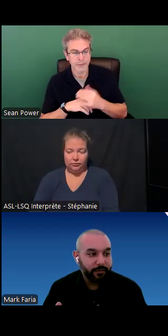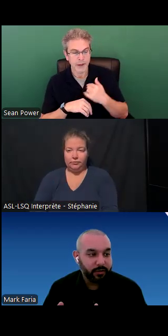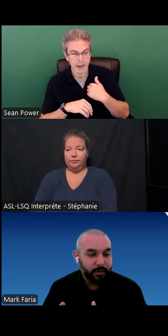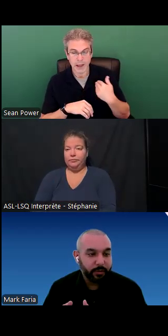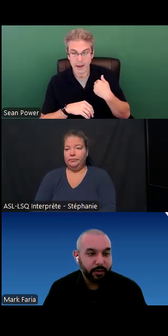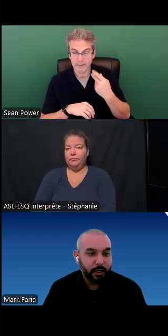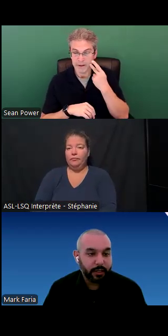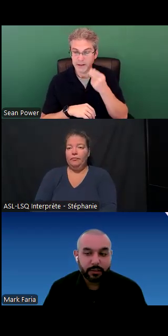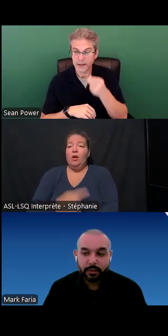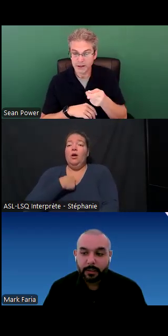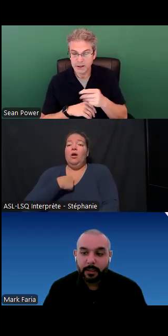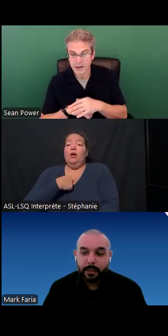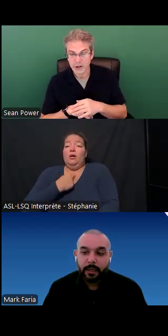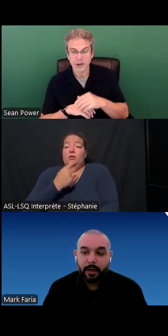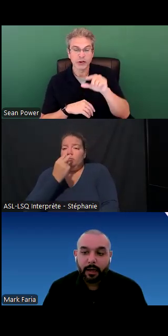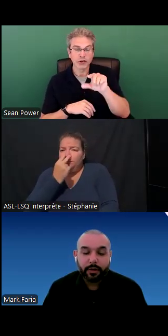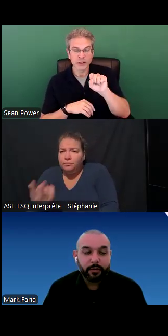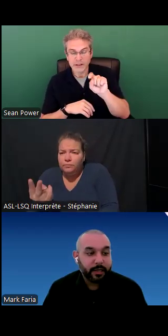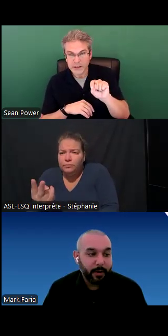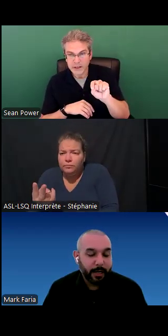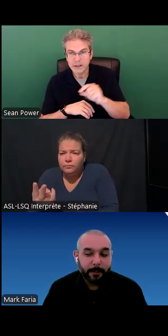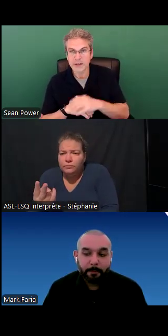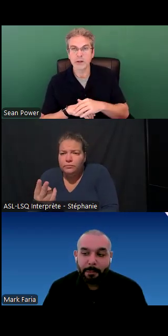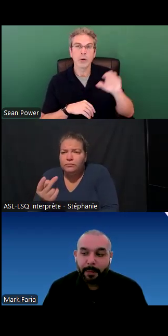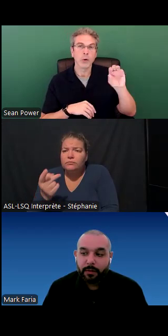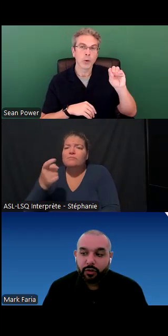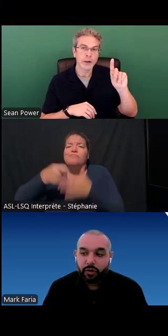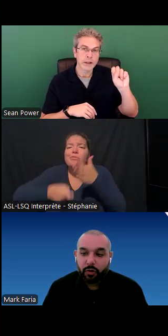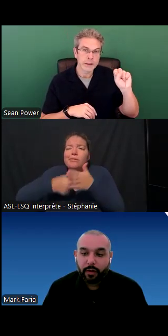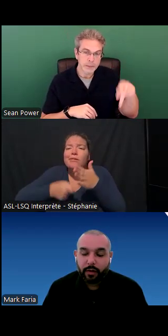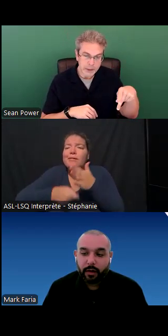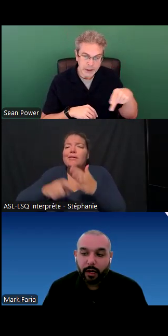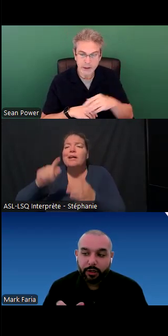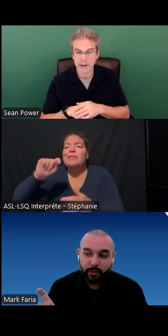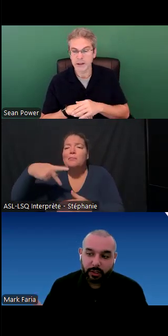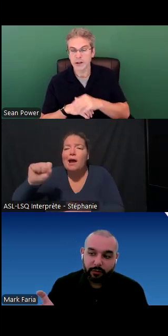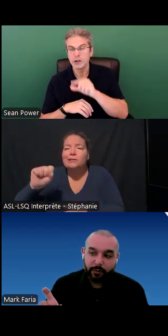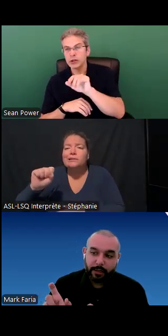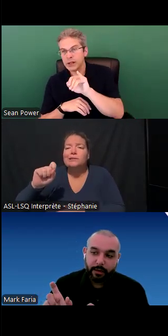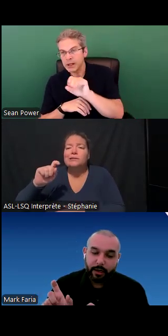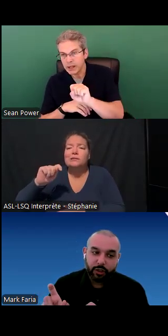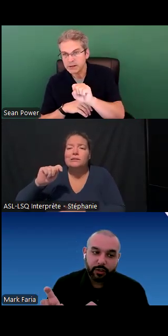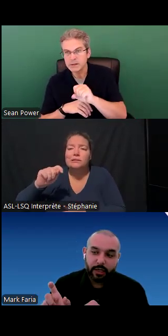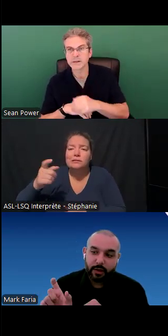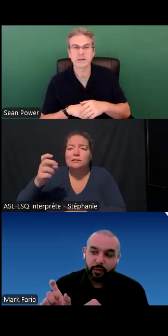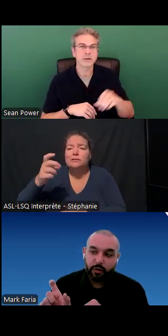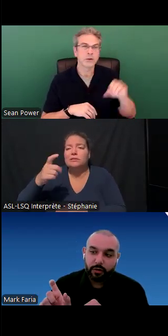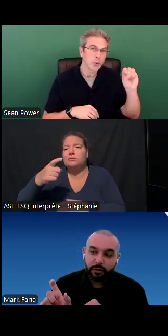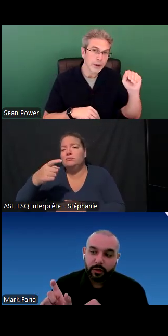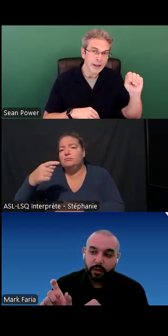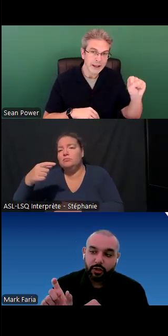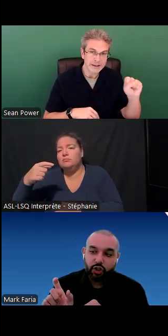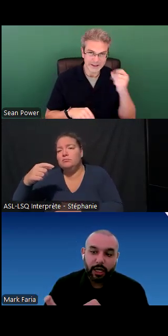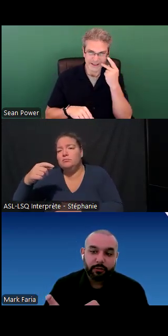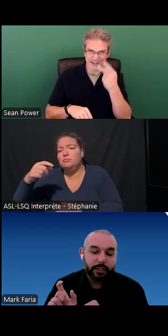know we have some people in the audience that are in Quebec. So I just want to clarify. I should say that